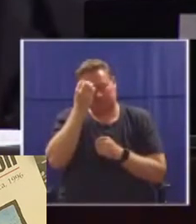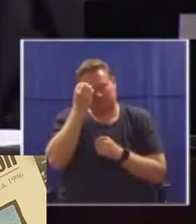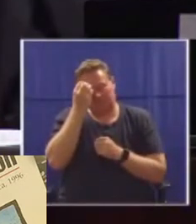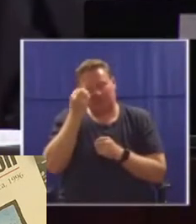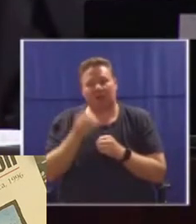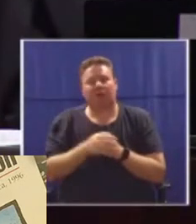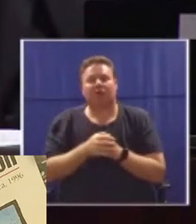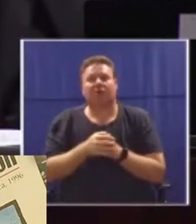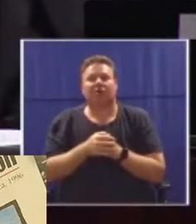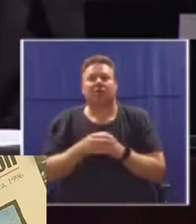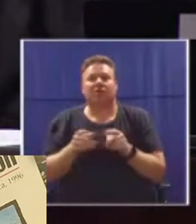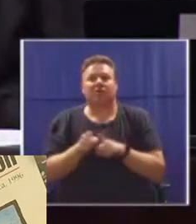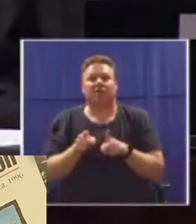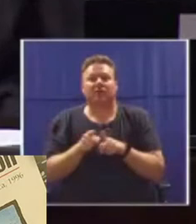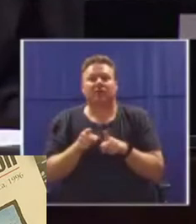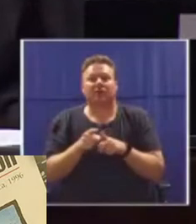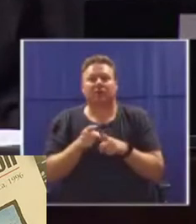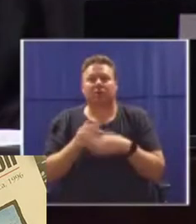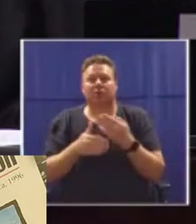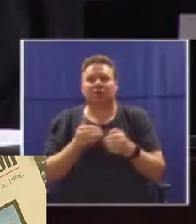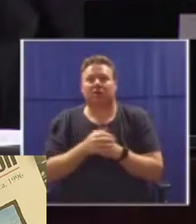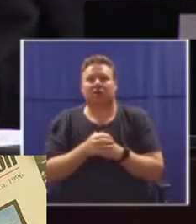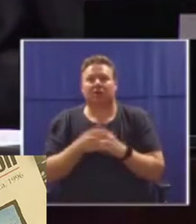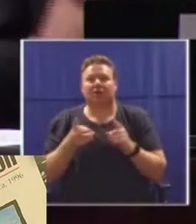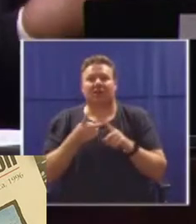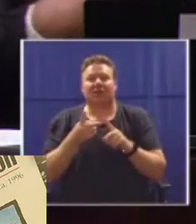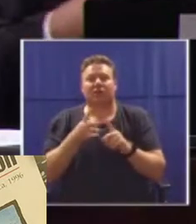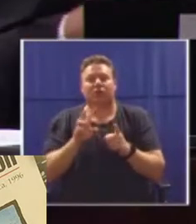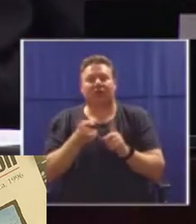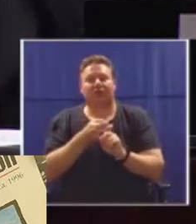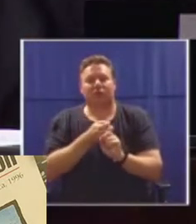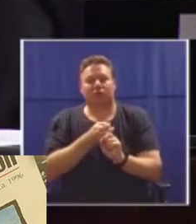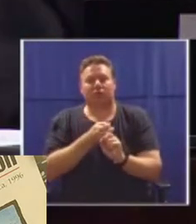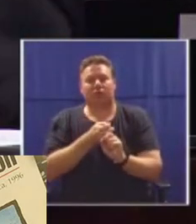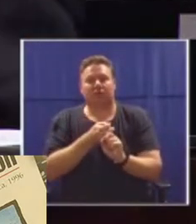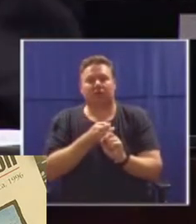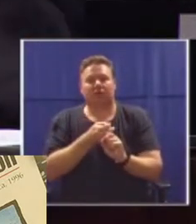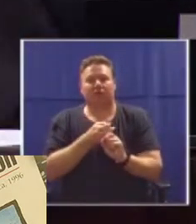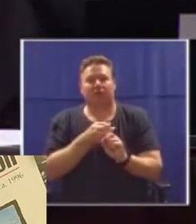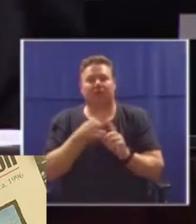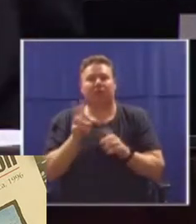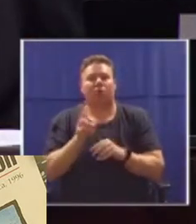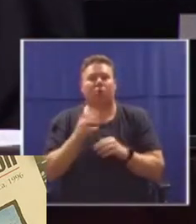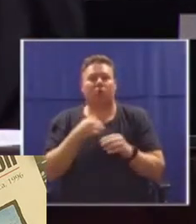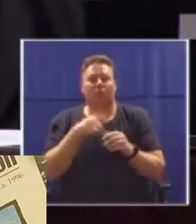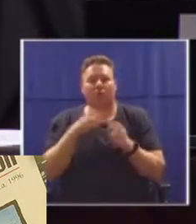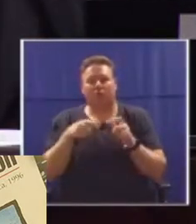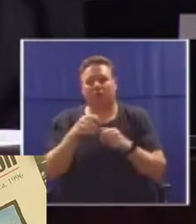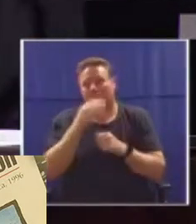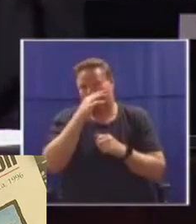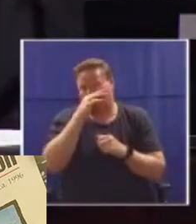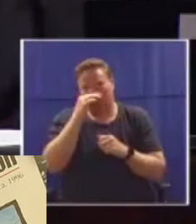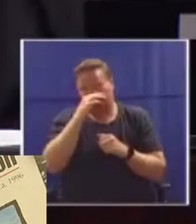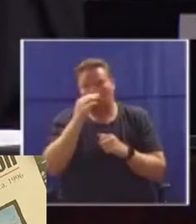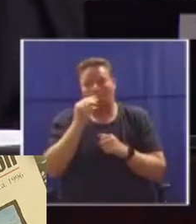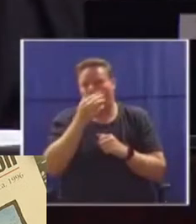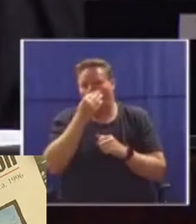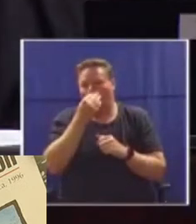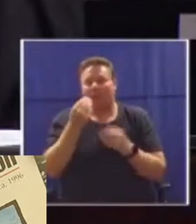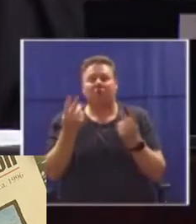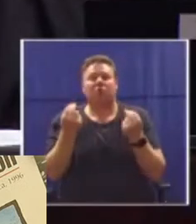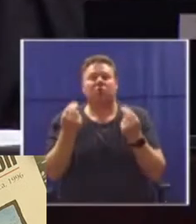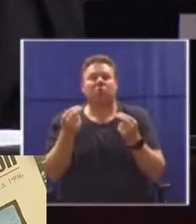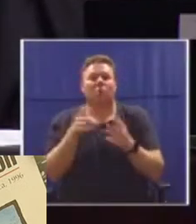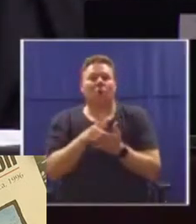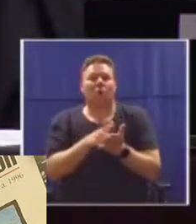provide for addition procedures to reduce secondary victimization of vulnerable persons in court proceedings. The new law expands